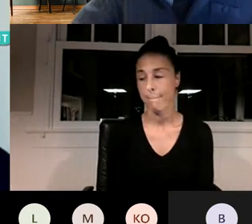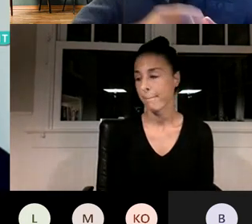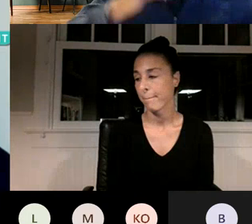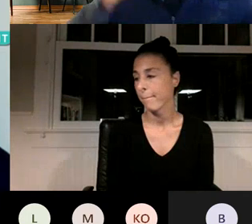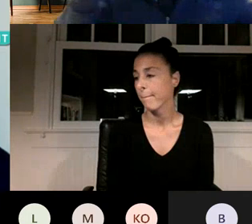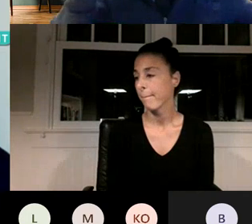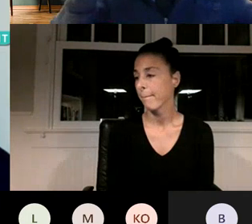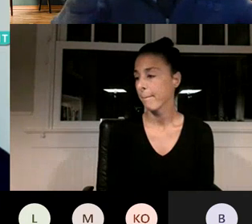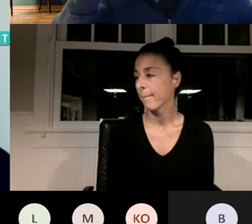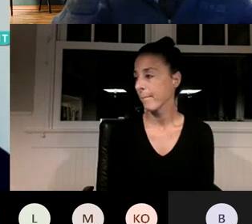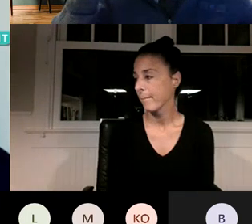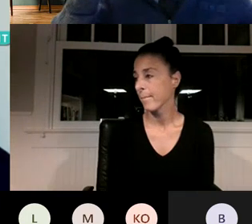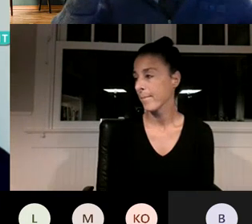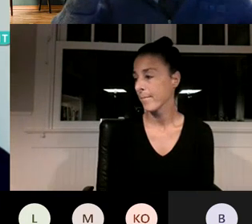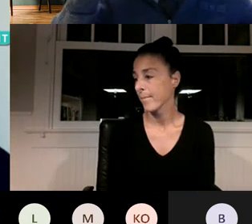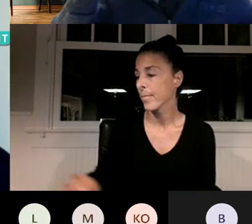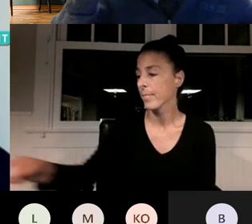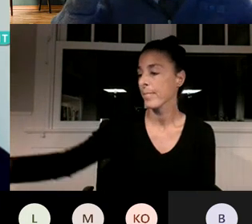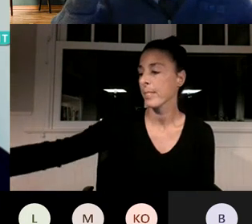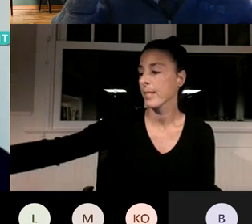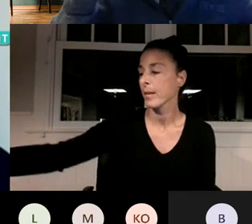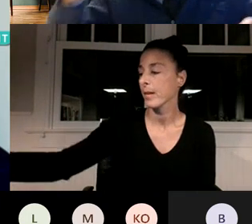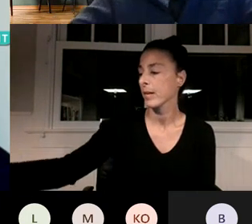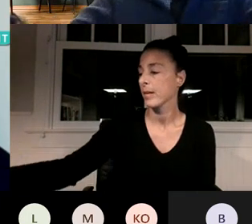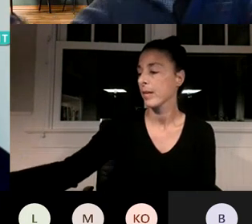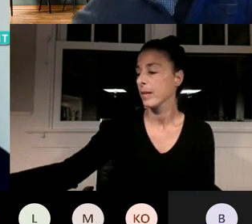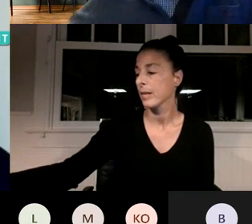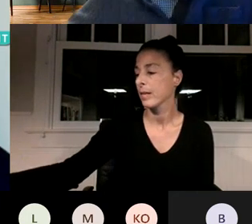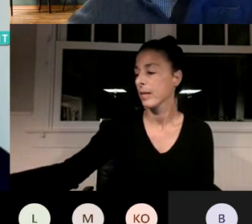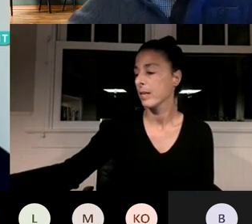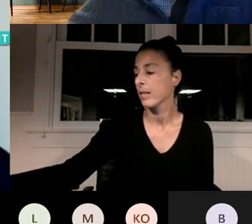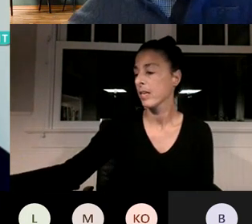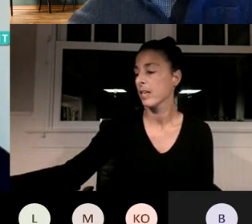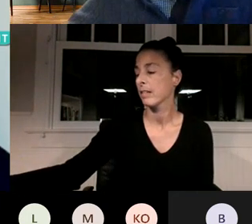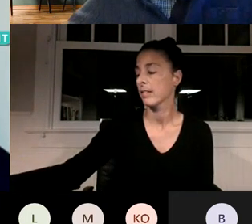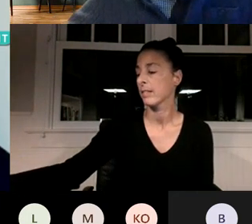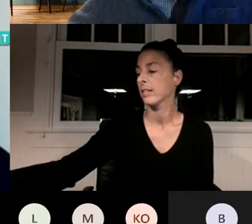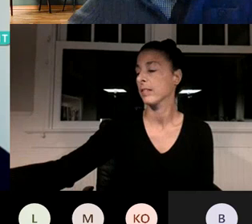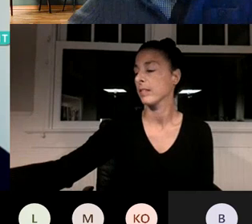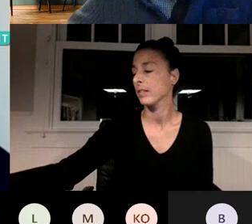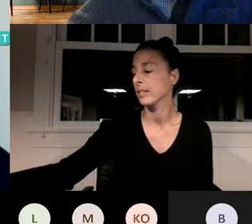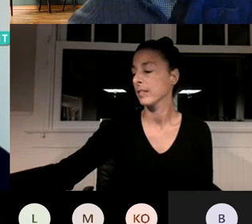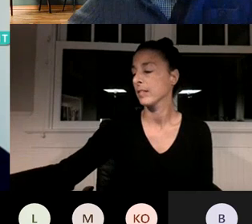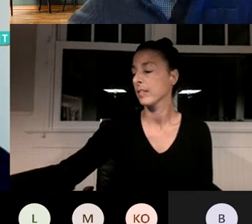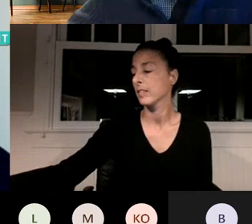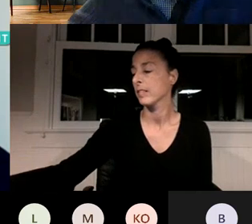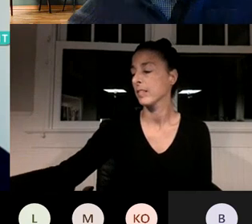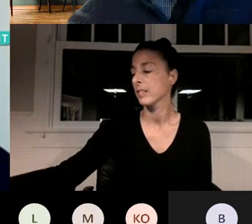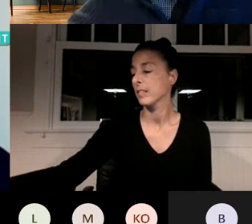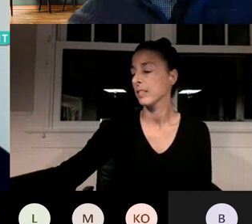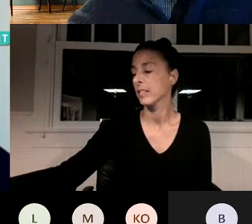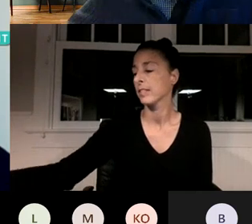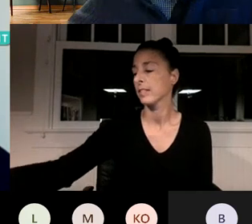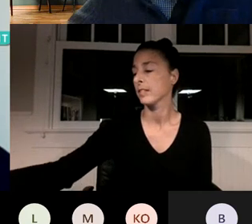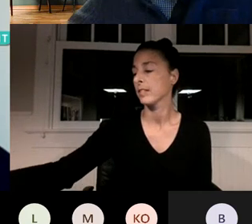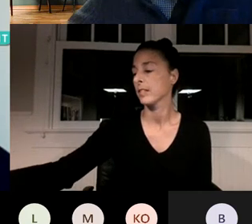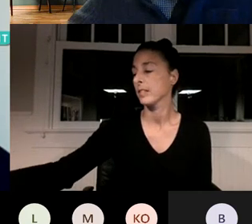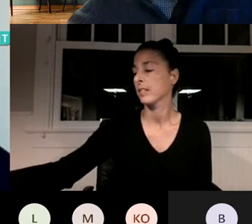And so many of our residents and owners have read your plan with great interest, and we're looking forward to giving you greater detail in our